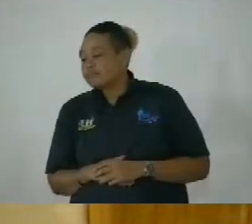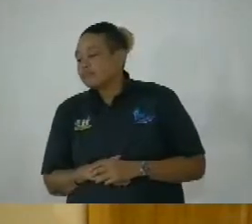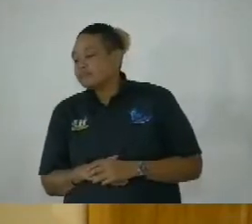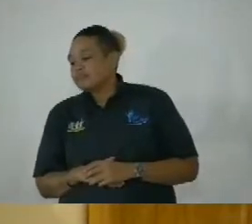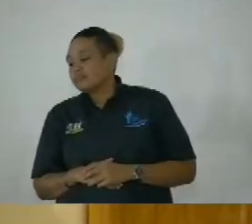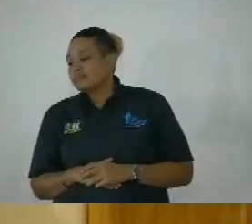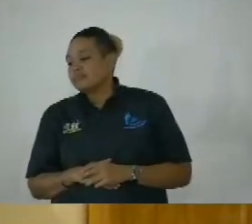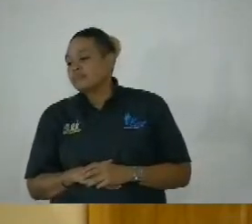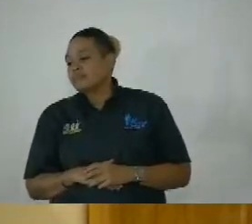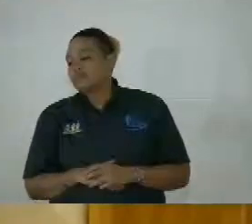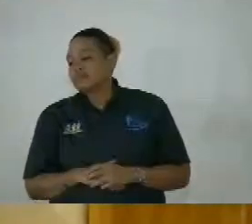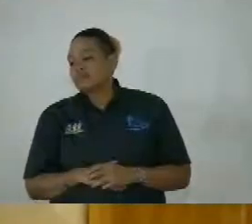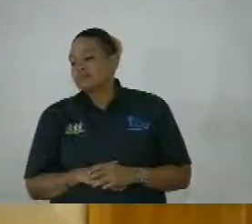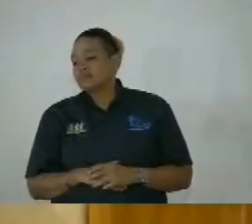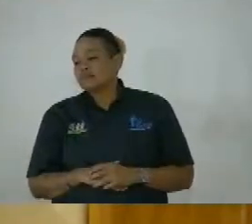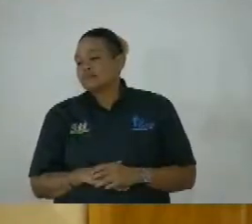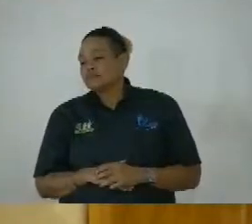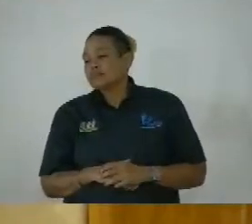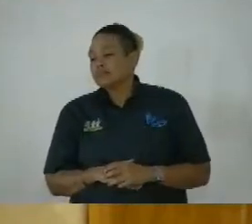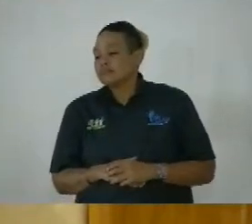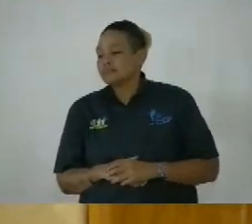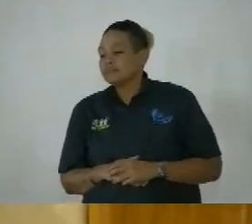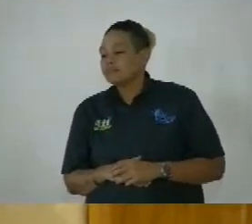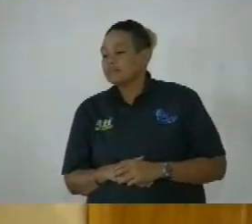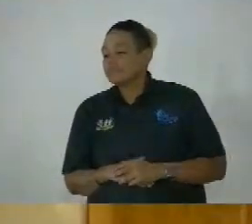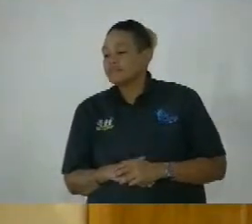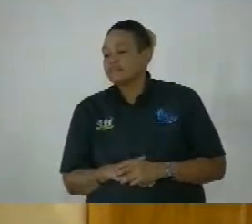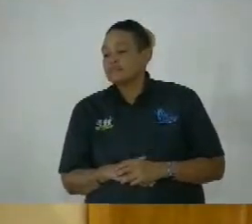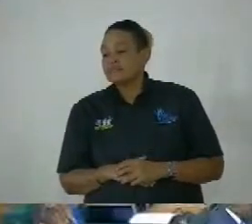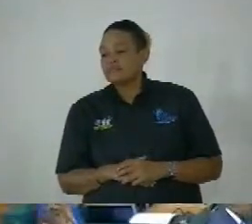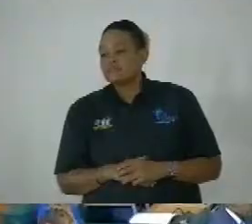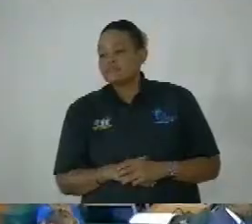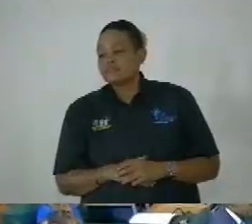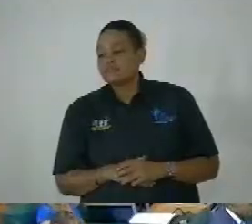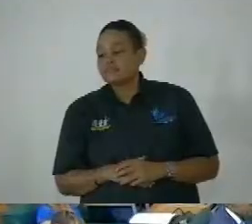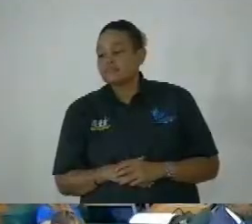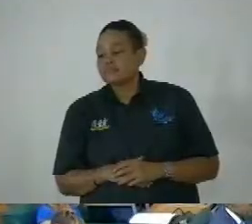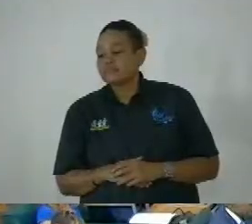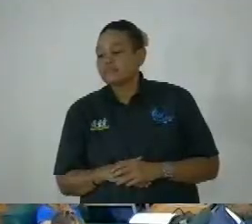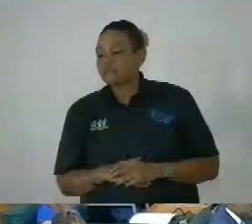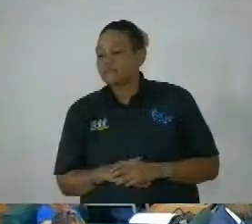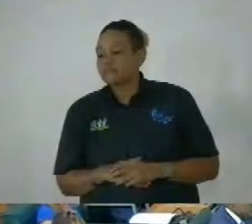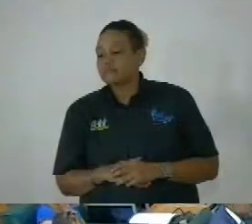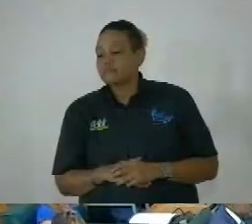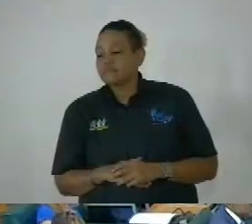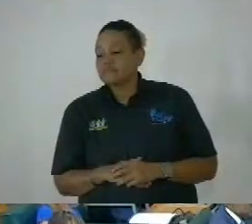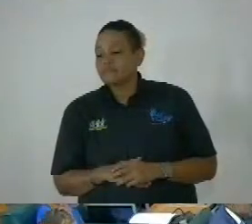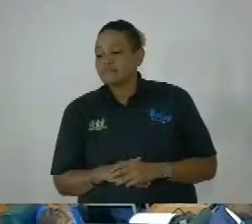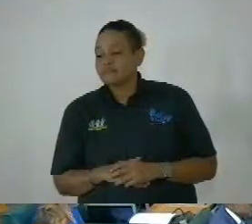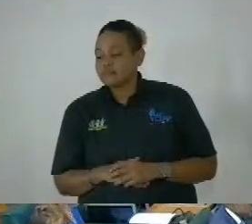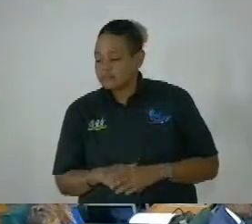Careful, that I'm going too fast. 3 decades, is all right.